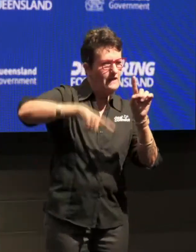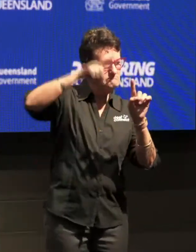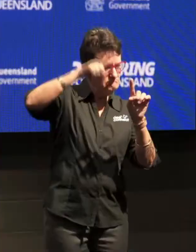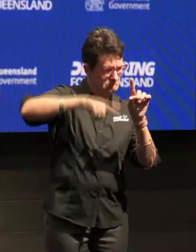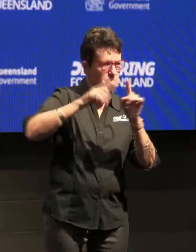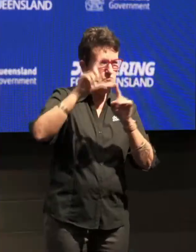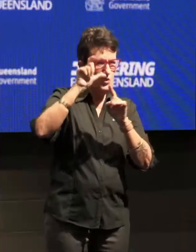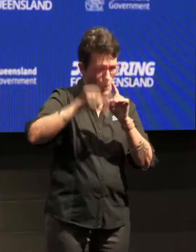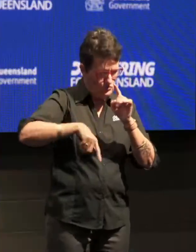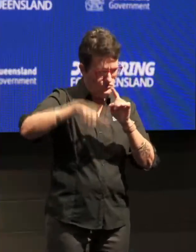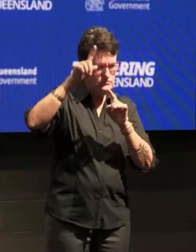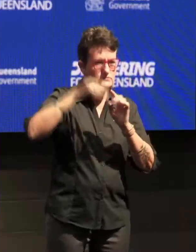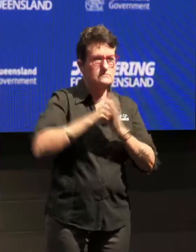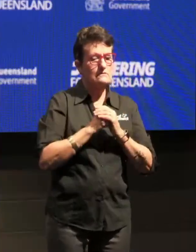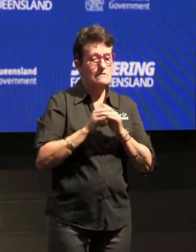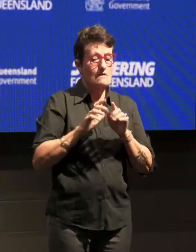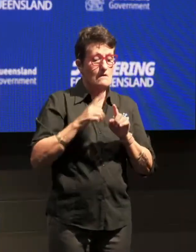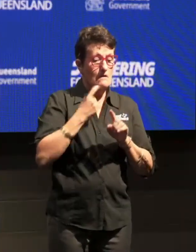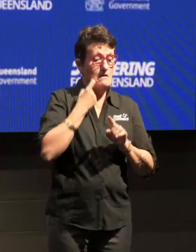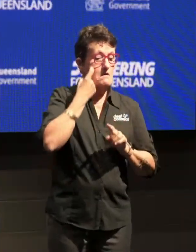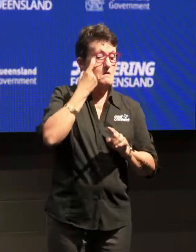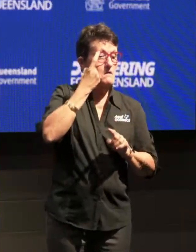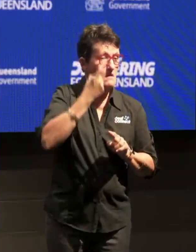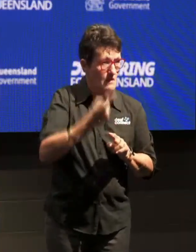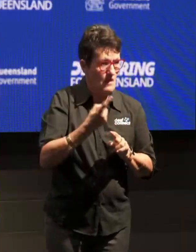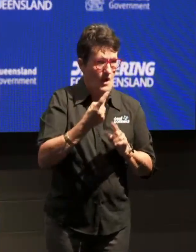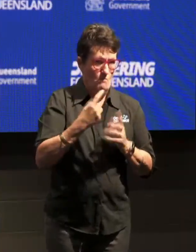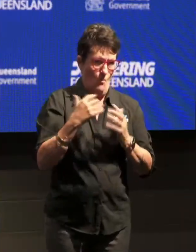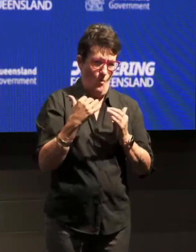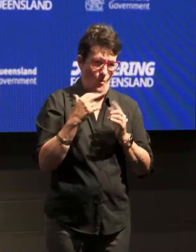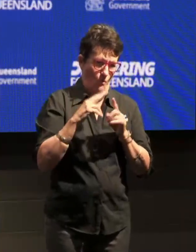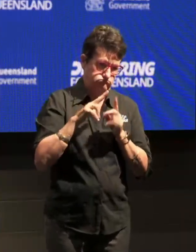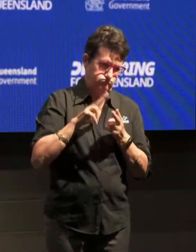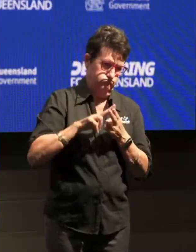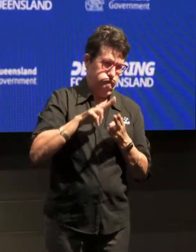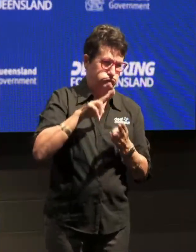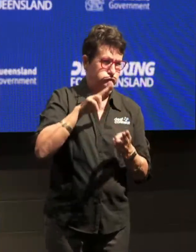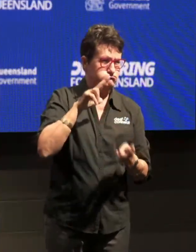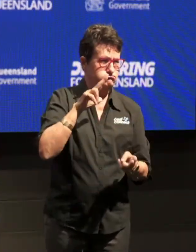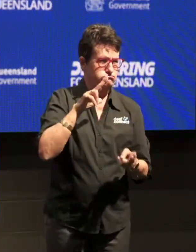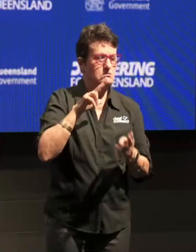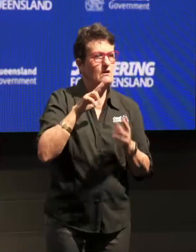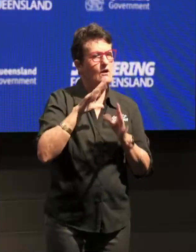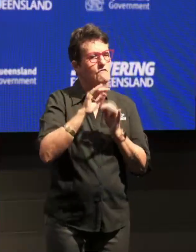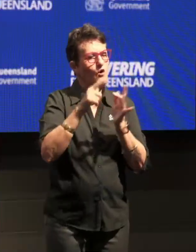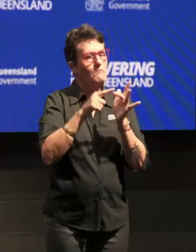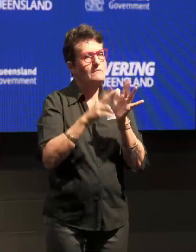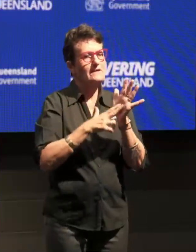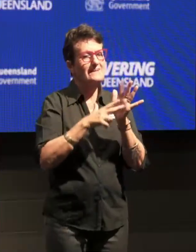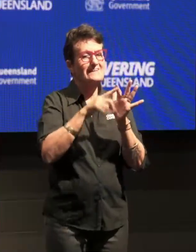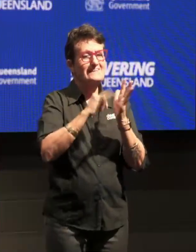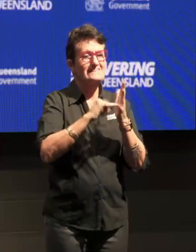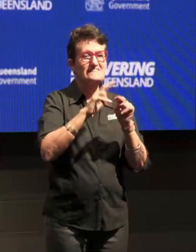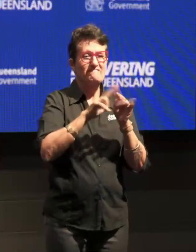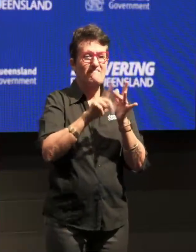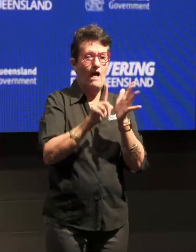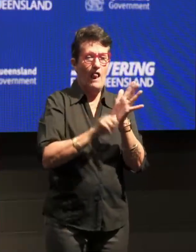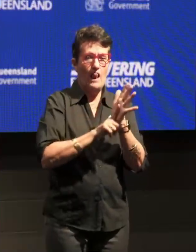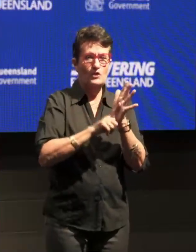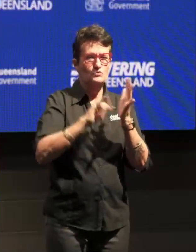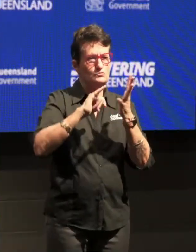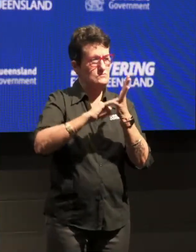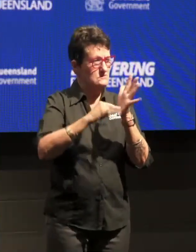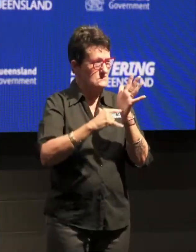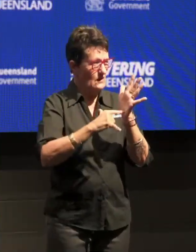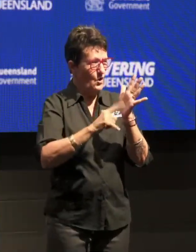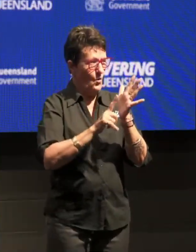coast. It is the next 24 hours we expect those higher numbers to come in, and the parts of the coast stretching from sort of Innisfail in the north down to St Lawrence in the